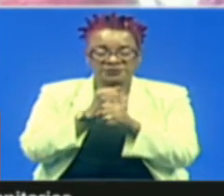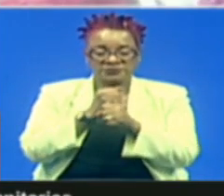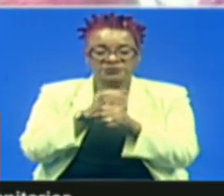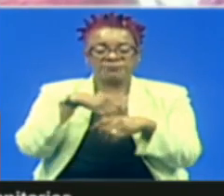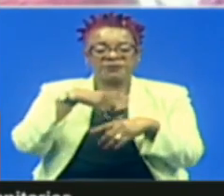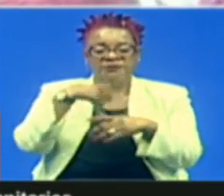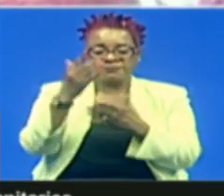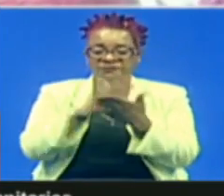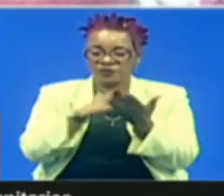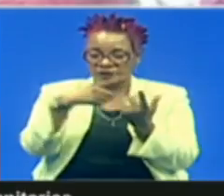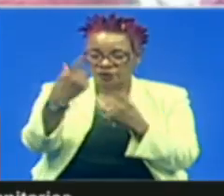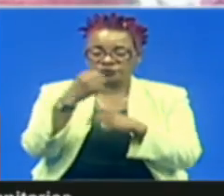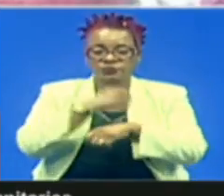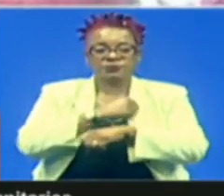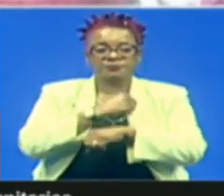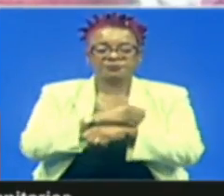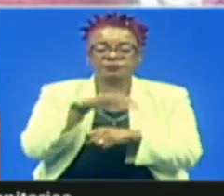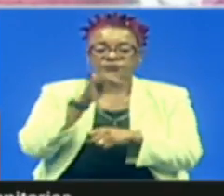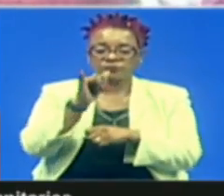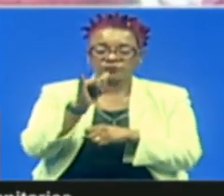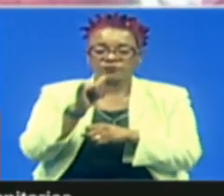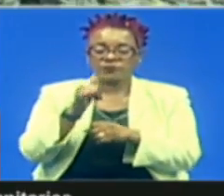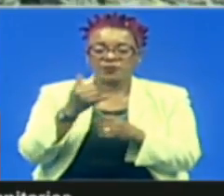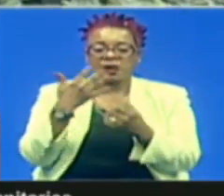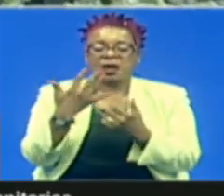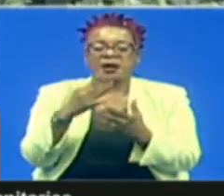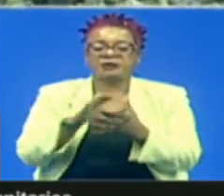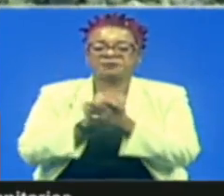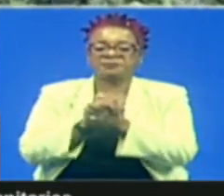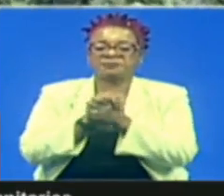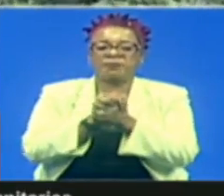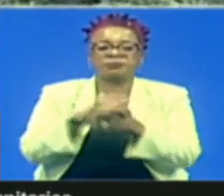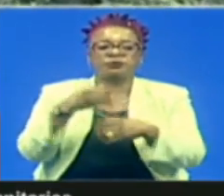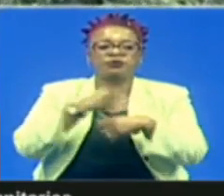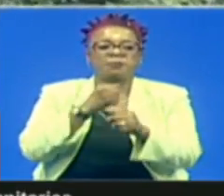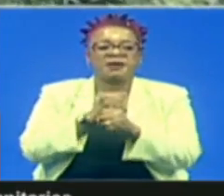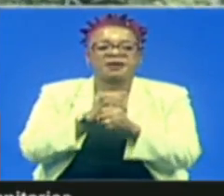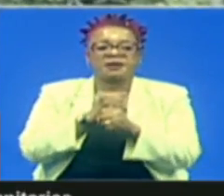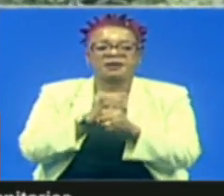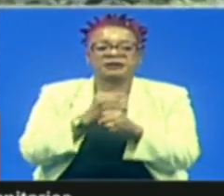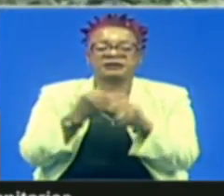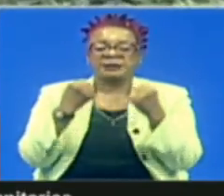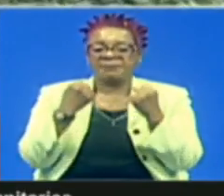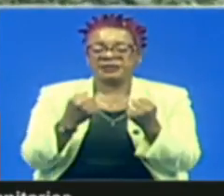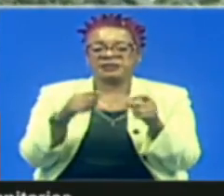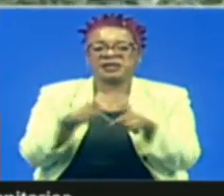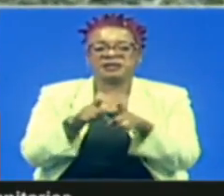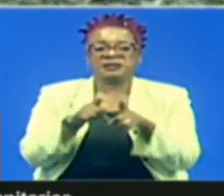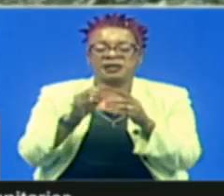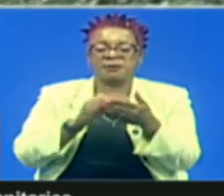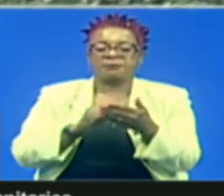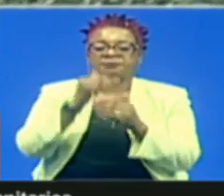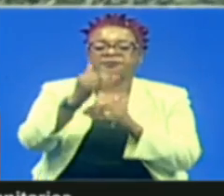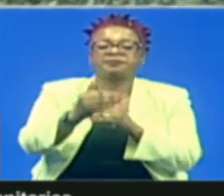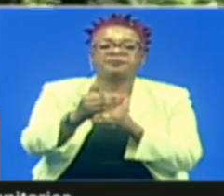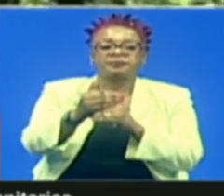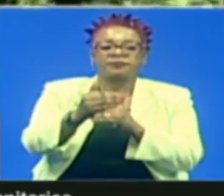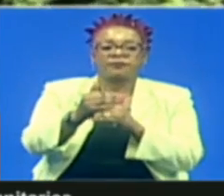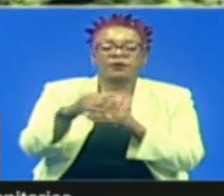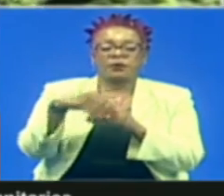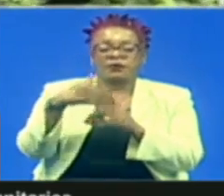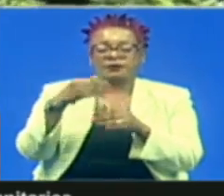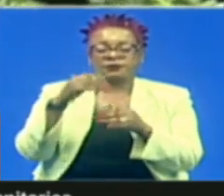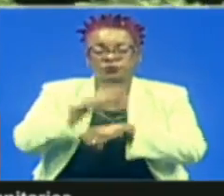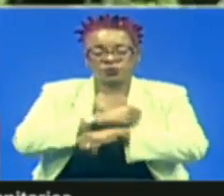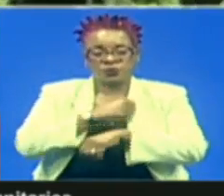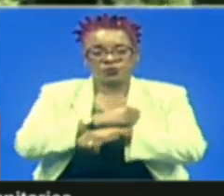The miners are forced to hold hands to increase stability as they strive to make it to the next village heading to school. The older ones